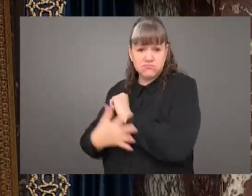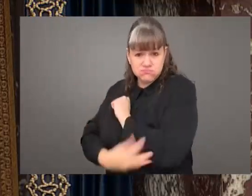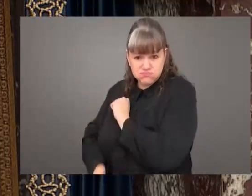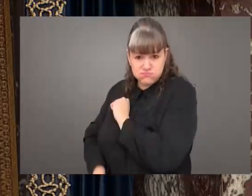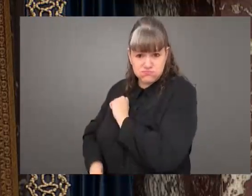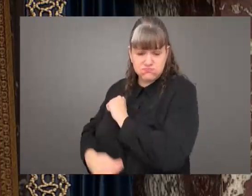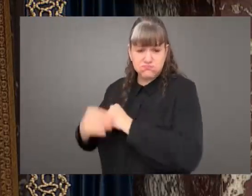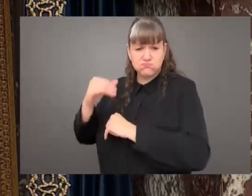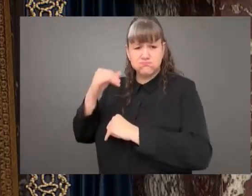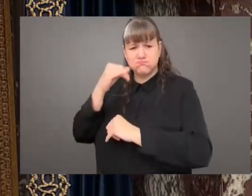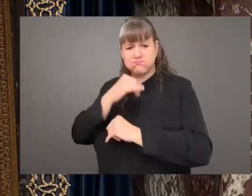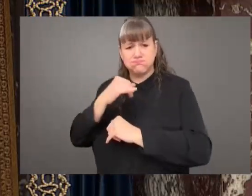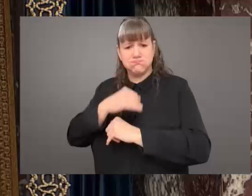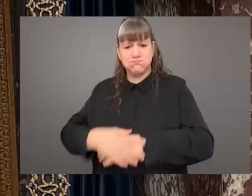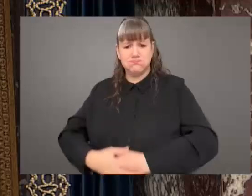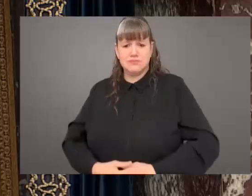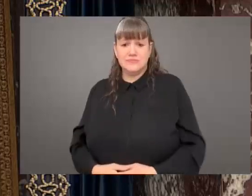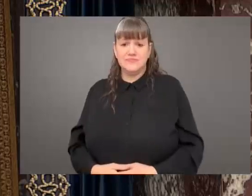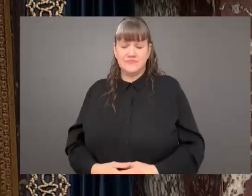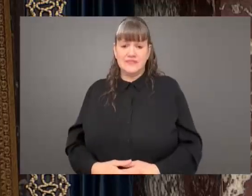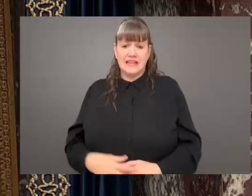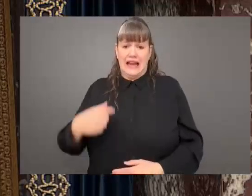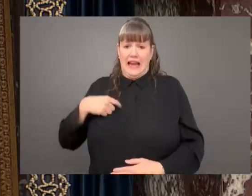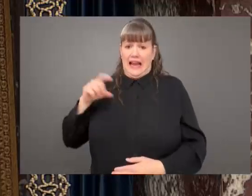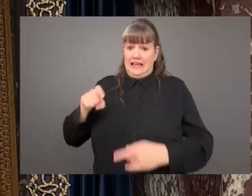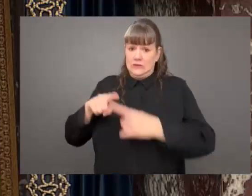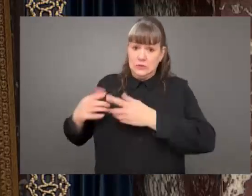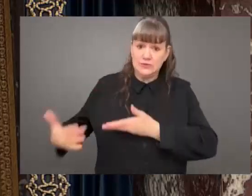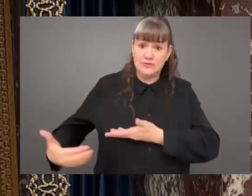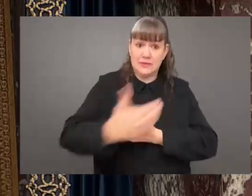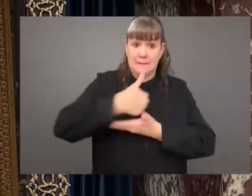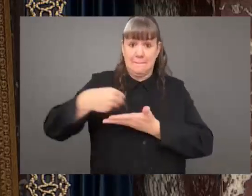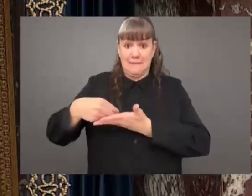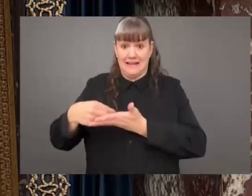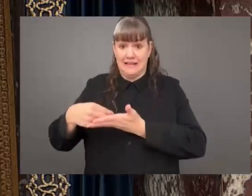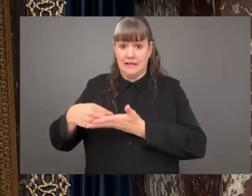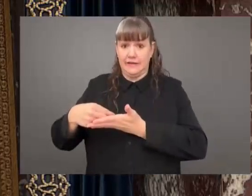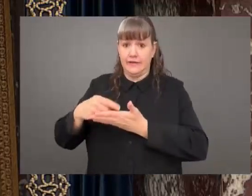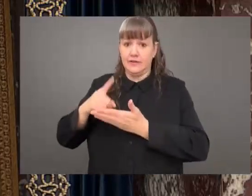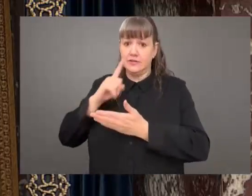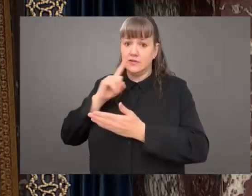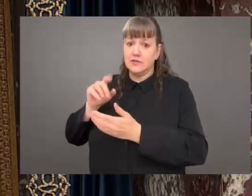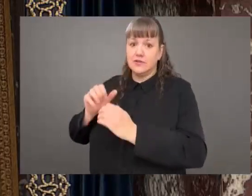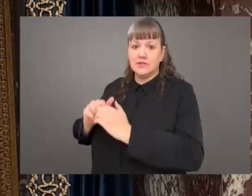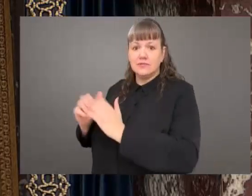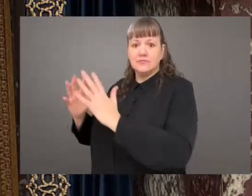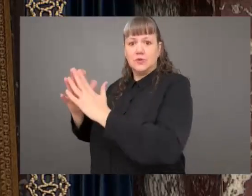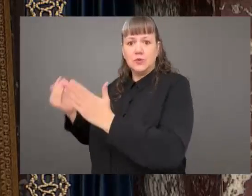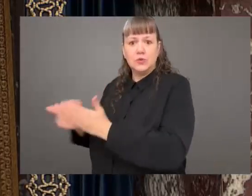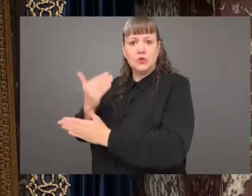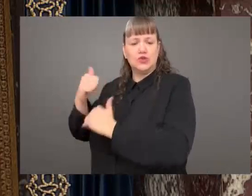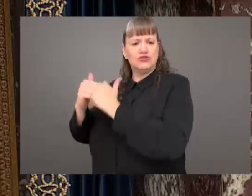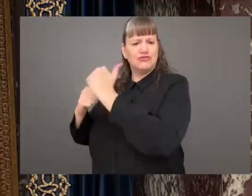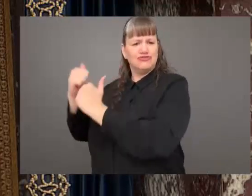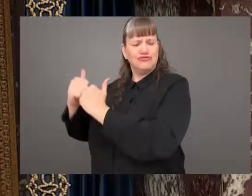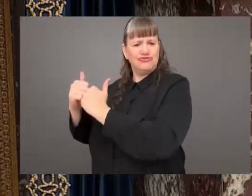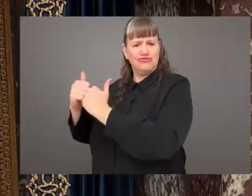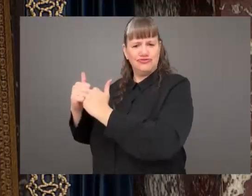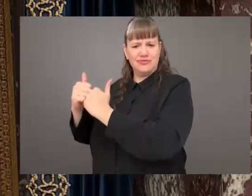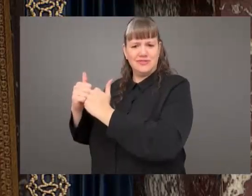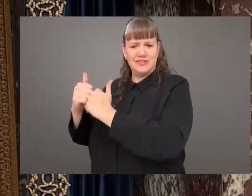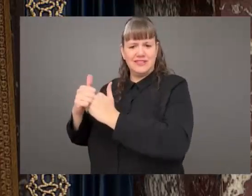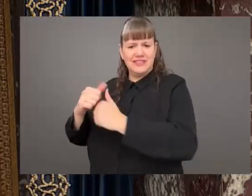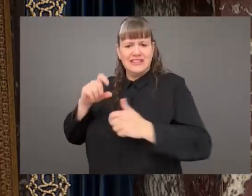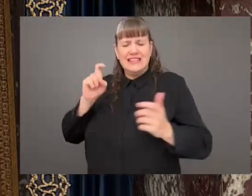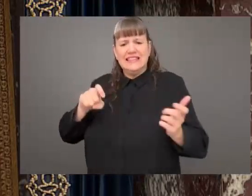across Canada. This has to be done for BC to go forward, not focus on pulling